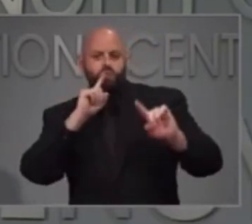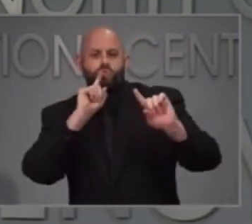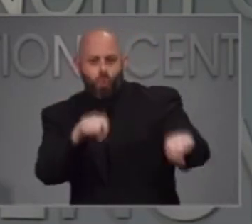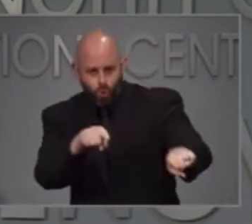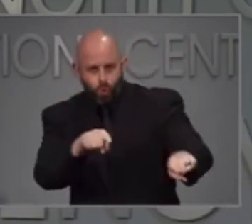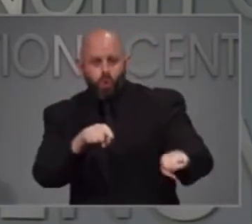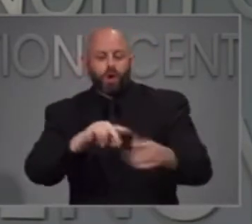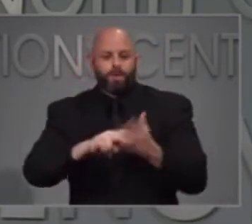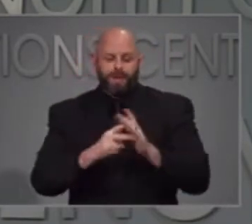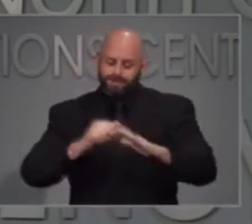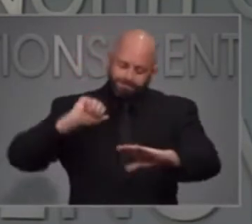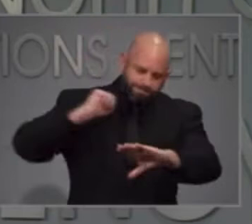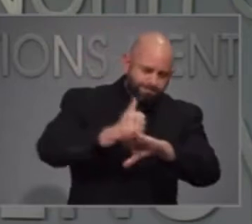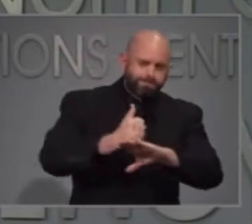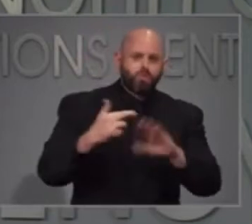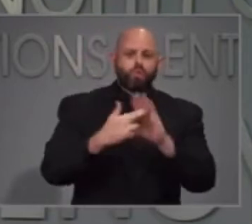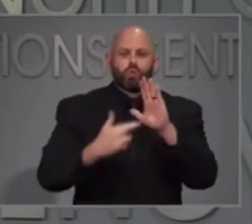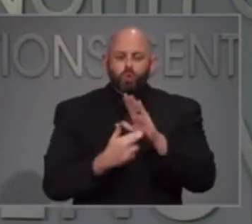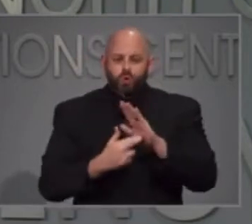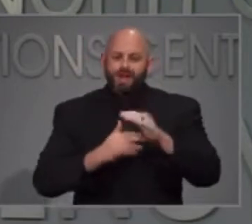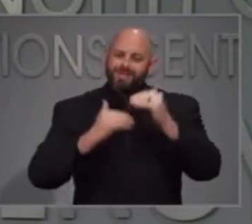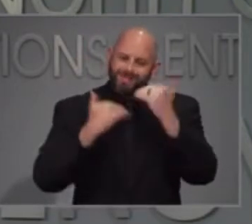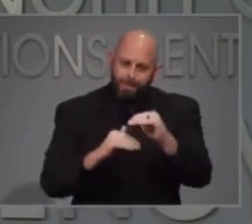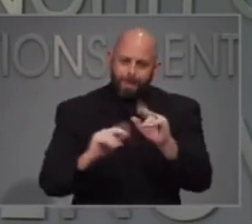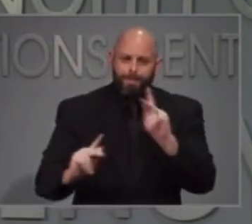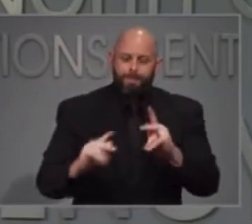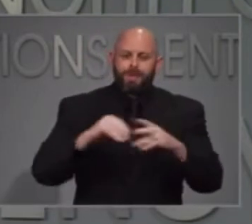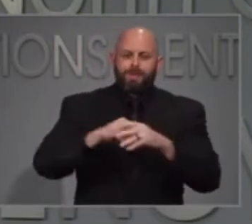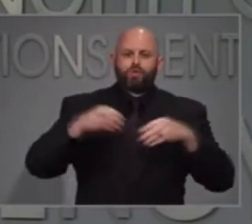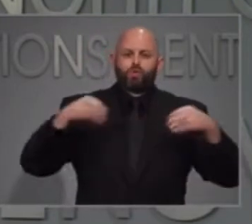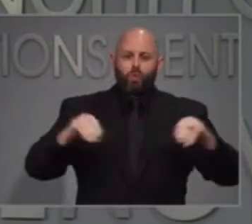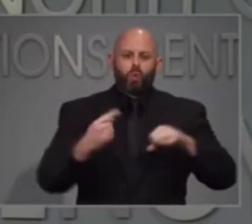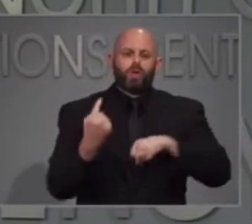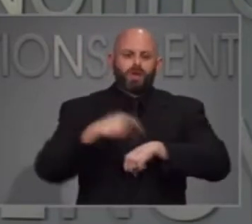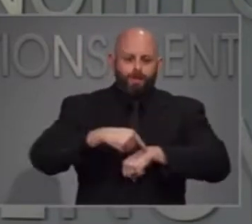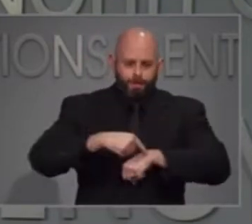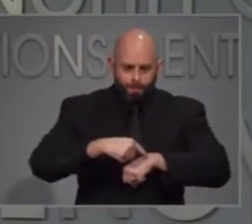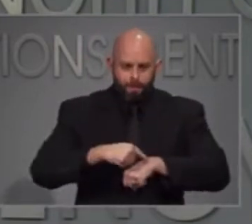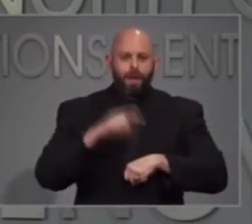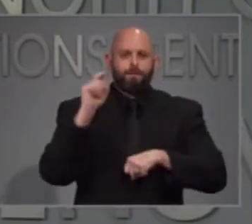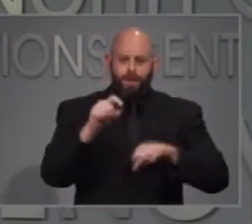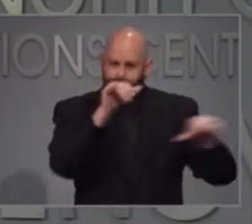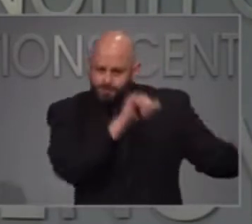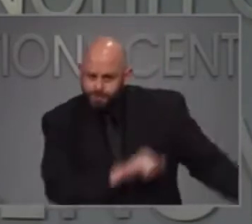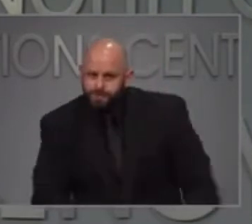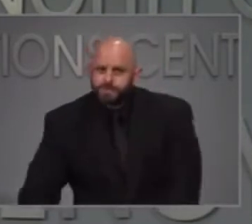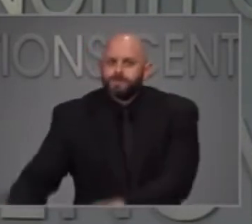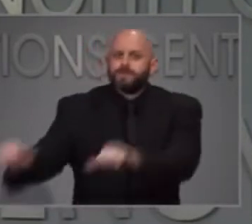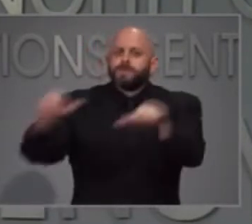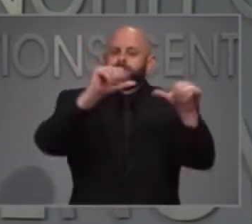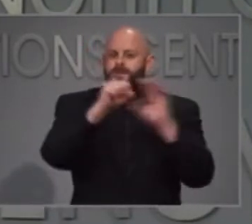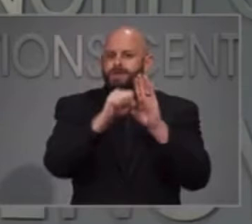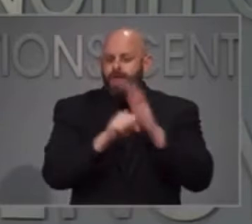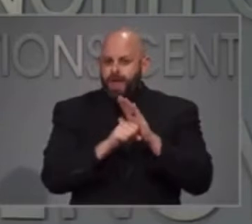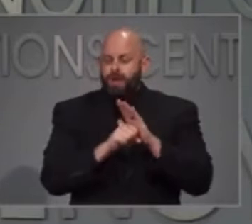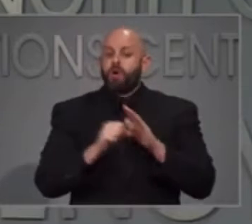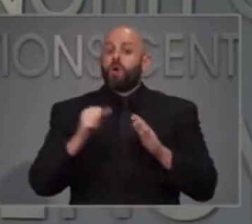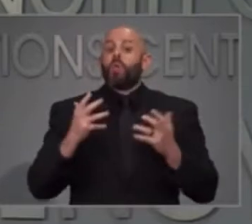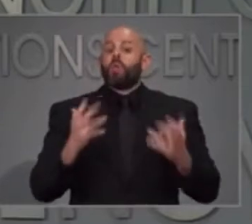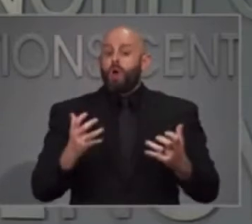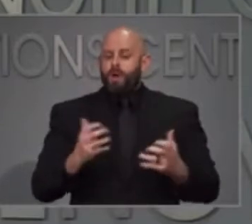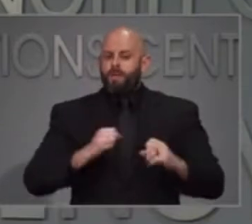across the state, sending the message that in order to protect both the customers